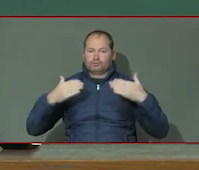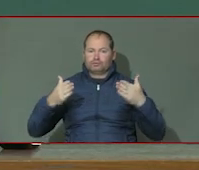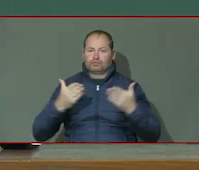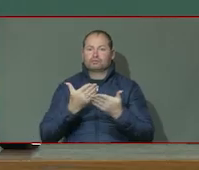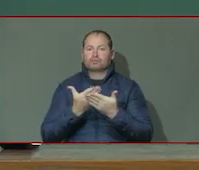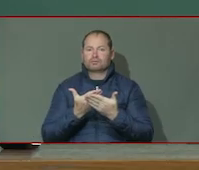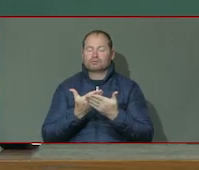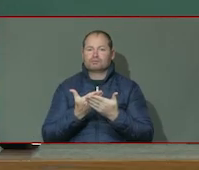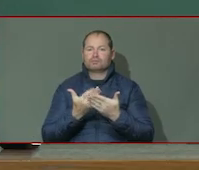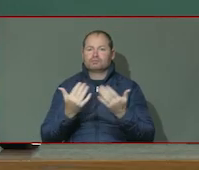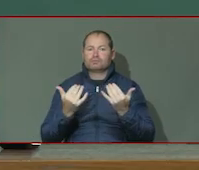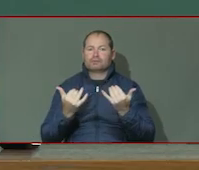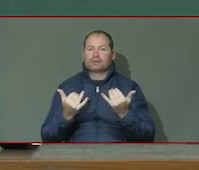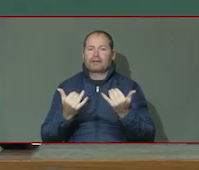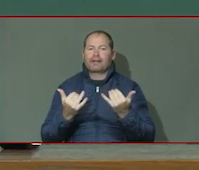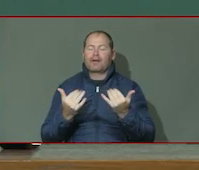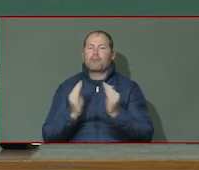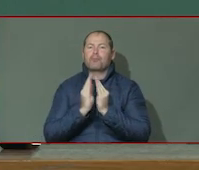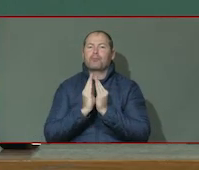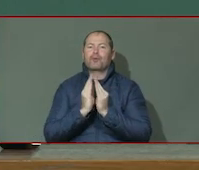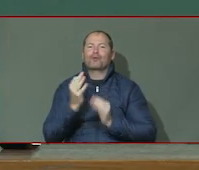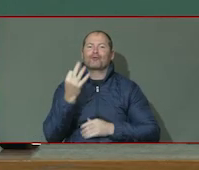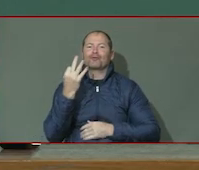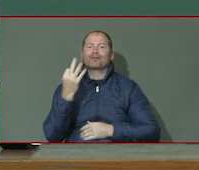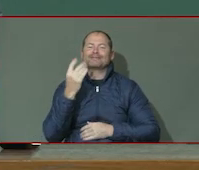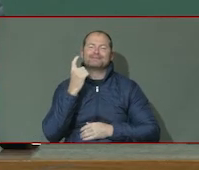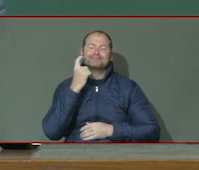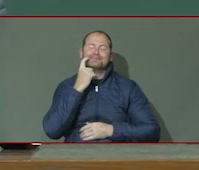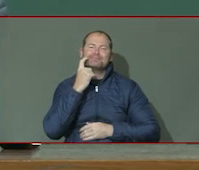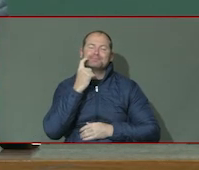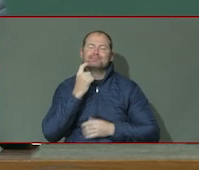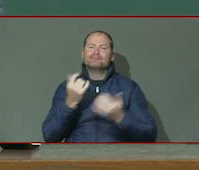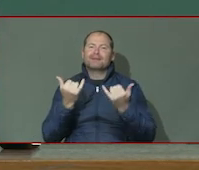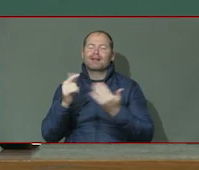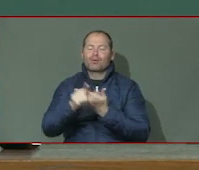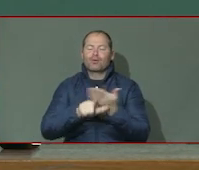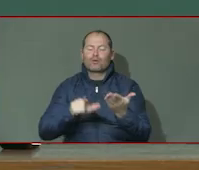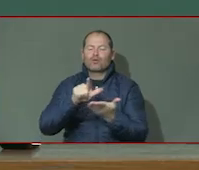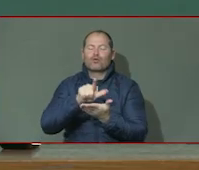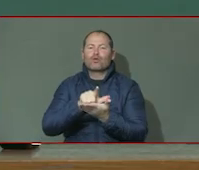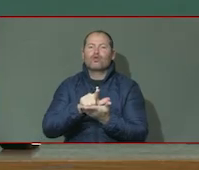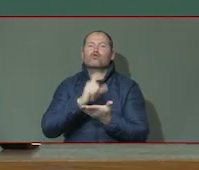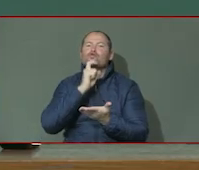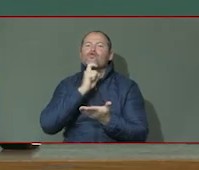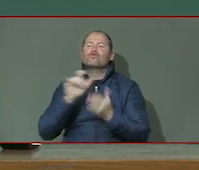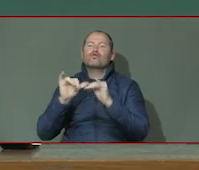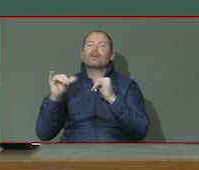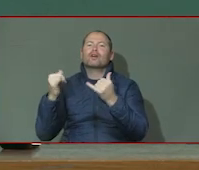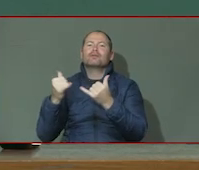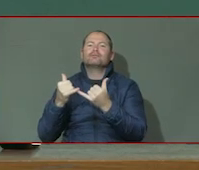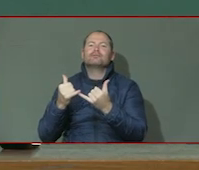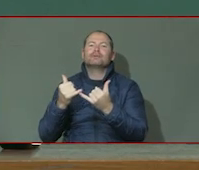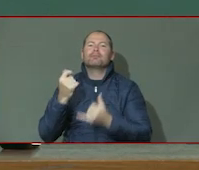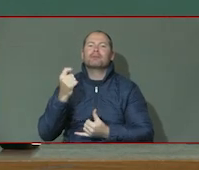it appetizers, 3 easy marks. The use of loans to finance a company is known as?